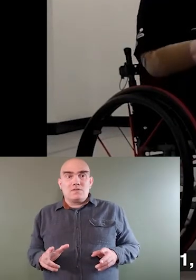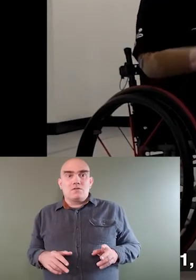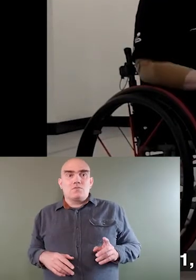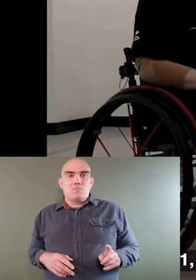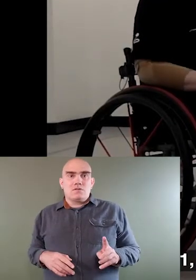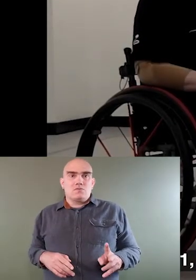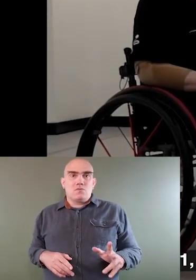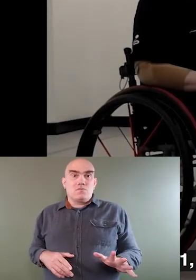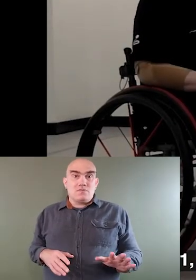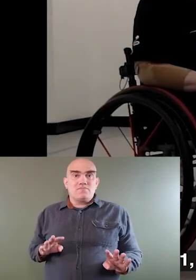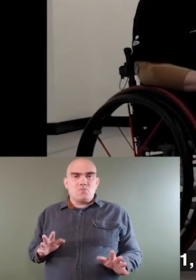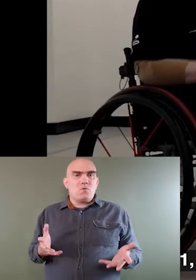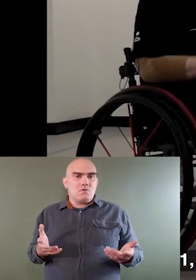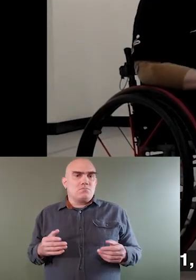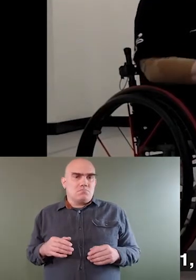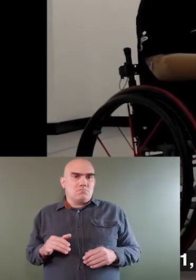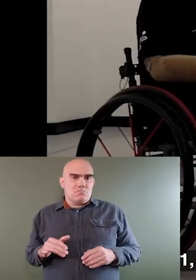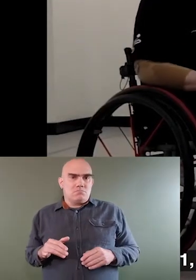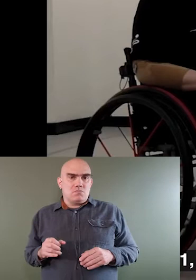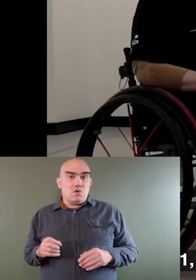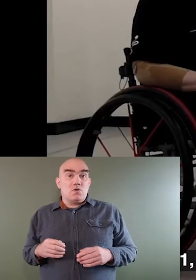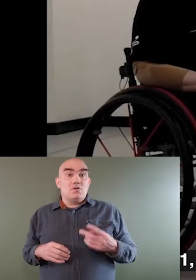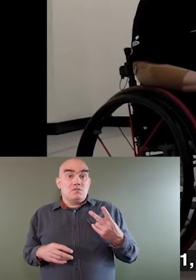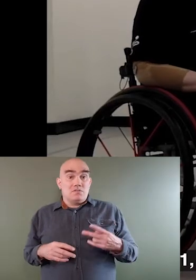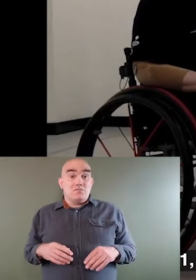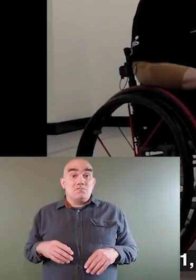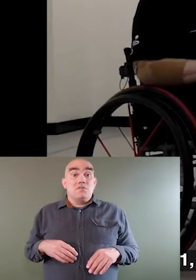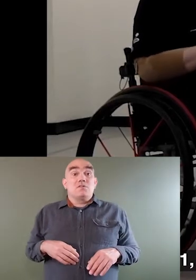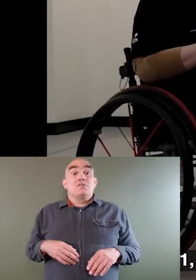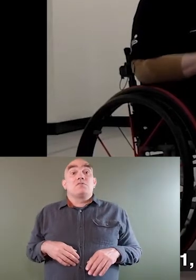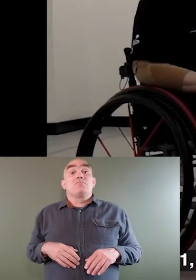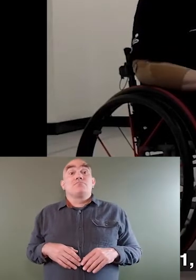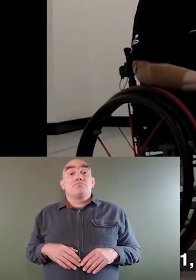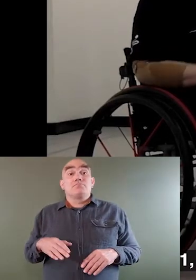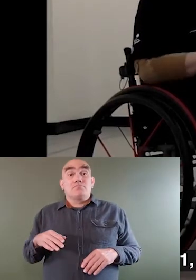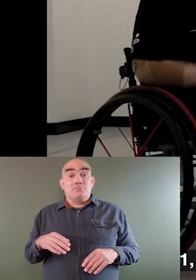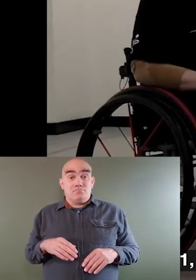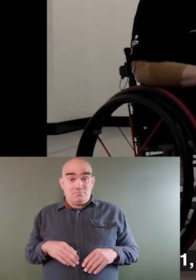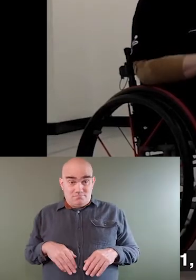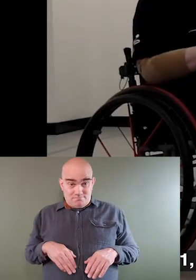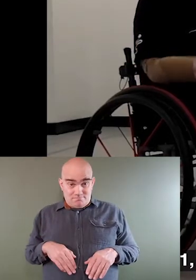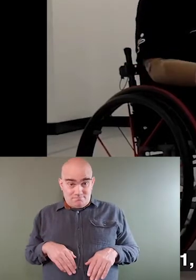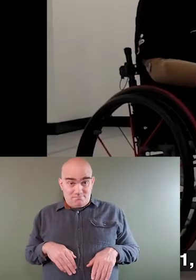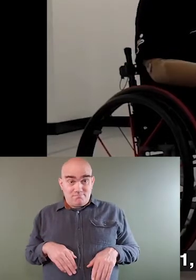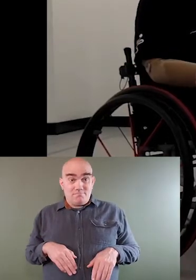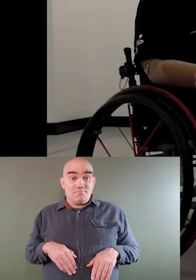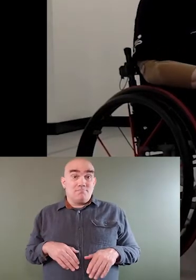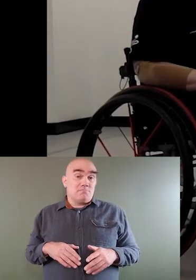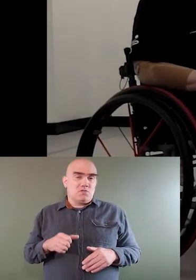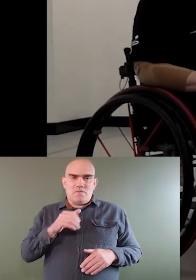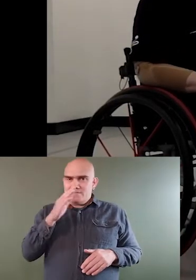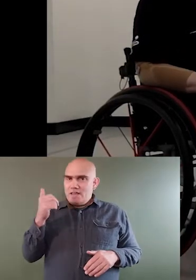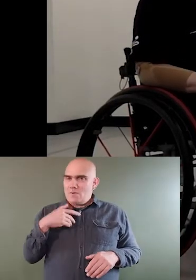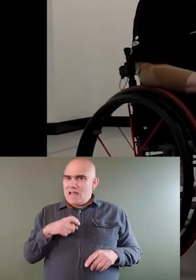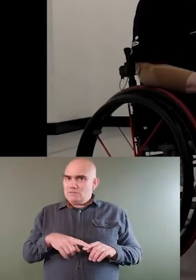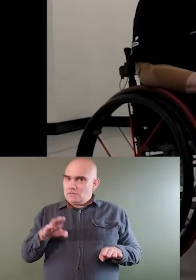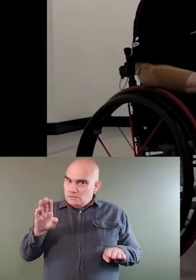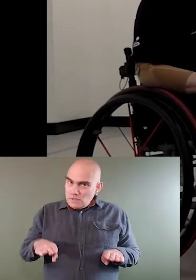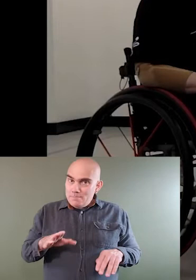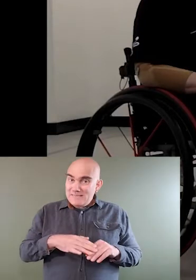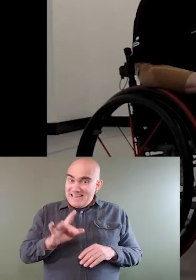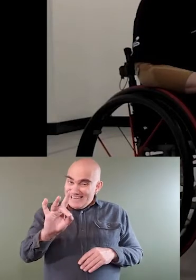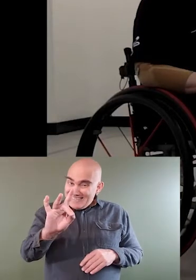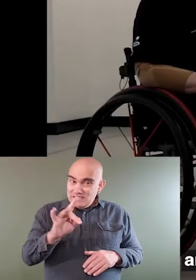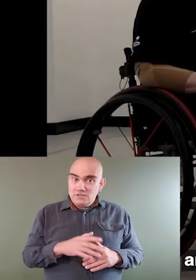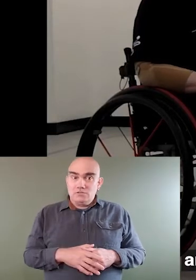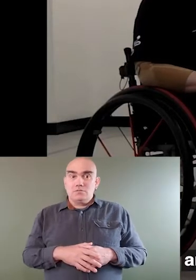1, 2. And 4. And 1, 2. And 4. And but don't forget we have to stomp